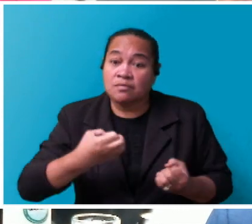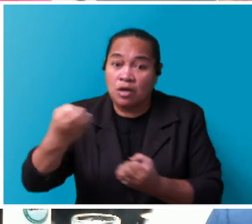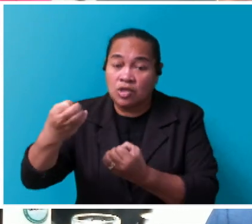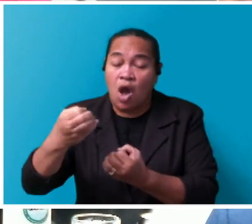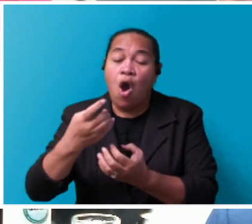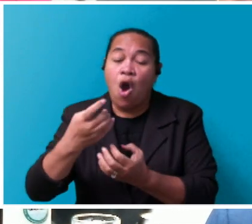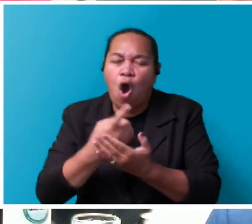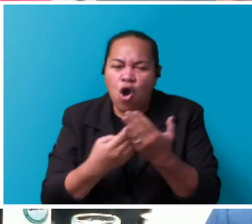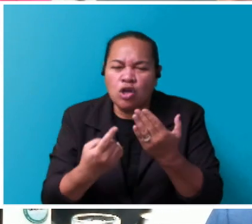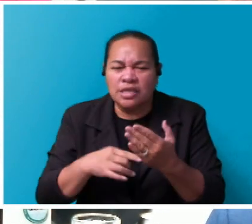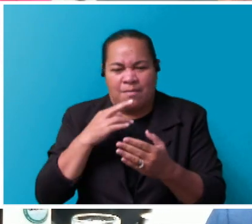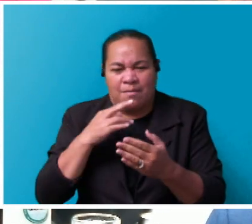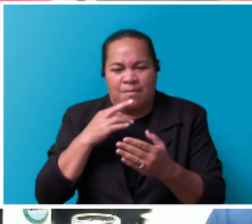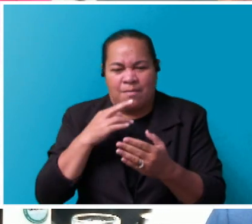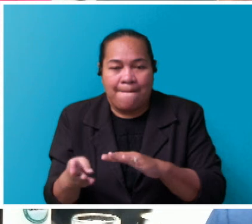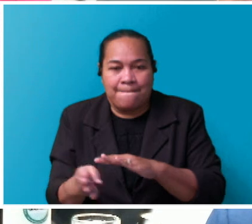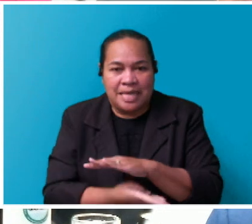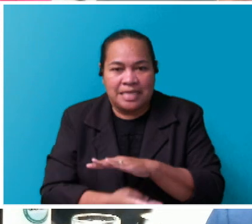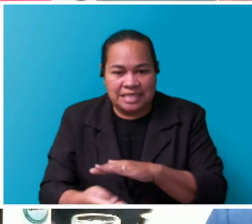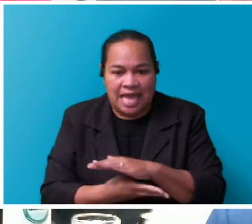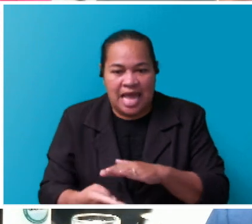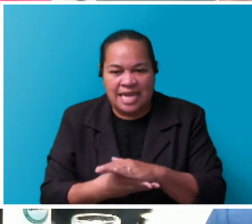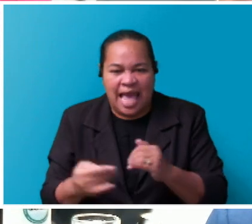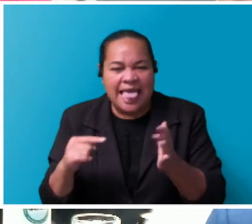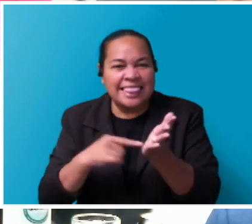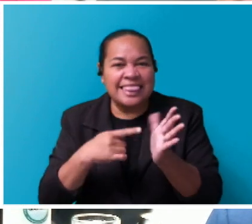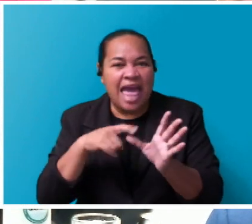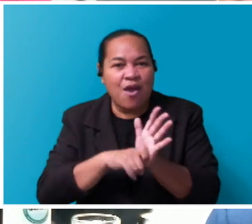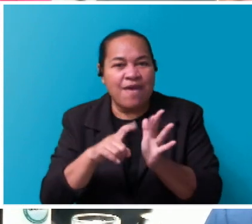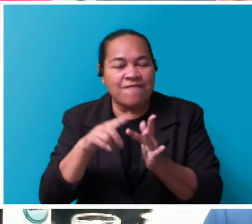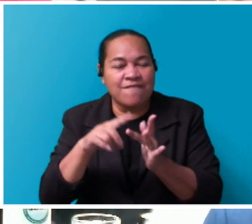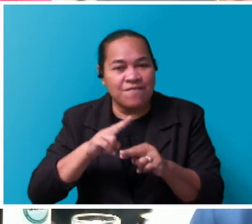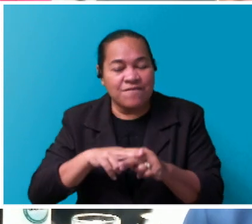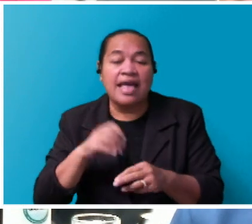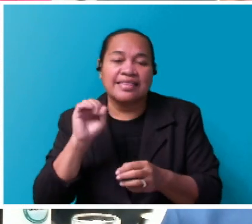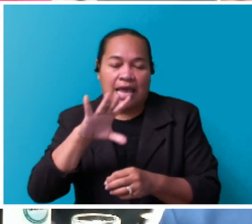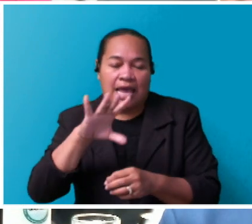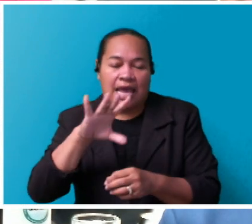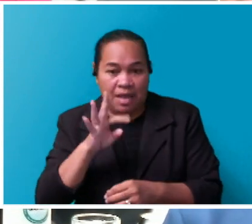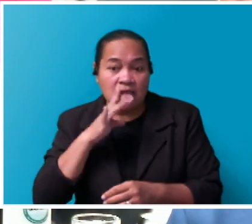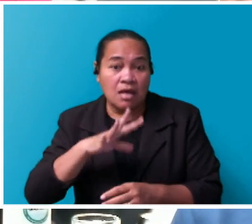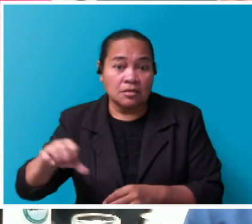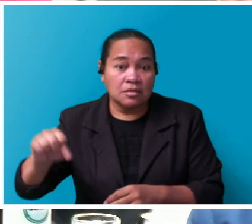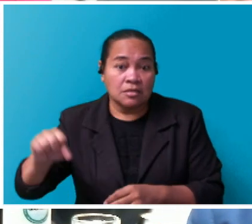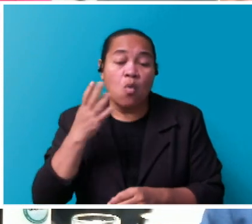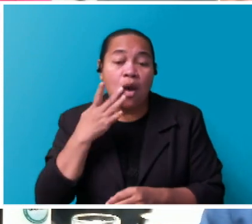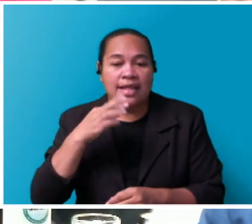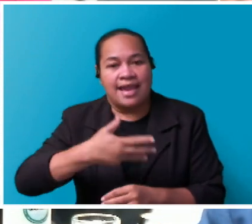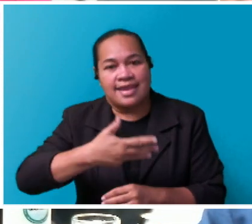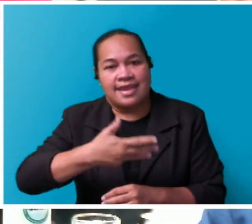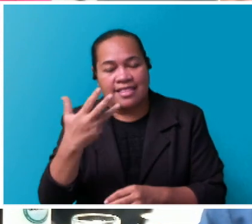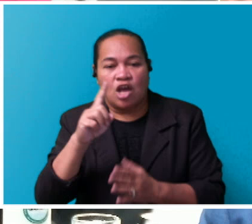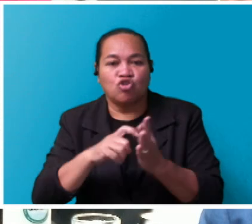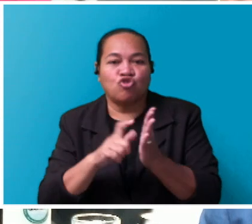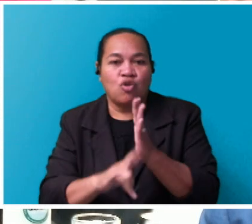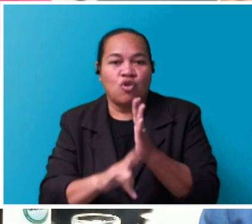subject to the baseline tariff of 10%. The suspension will conclude on the 9th of July